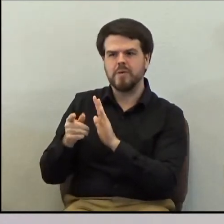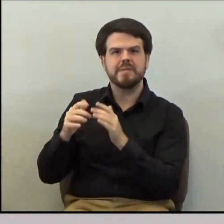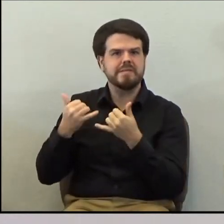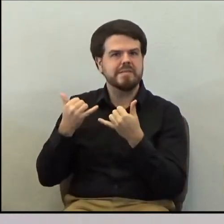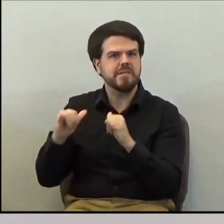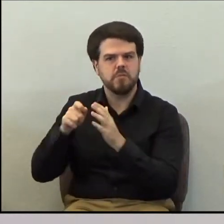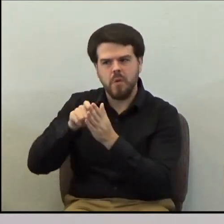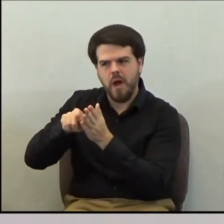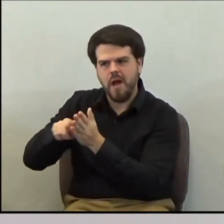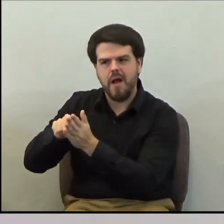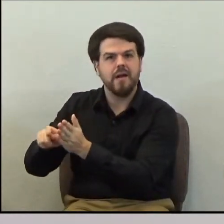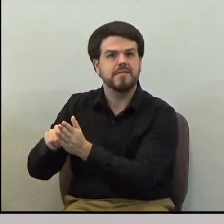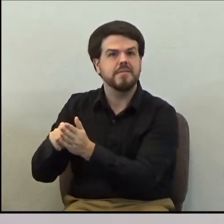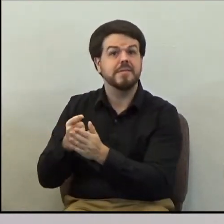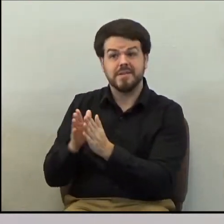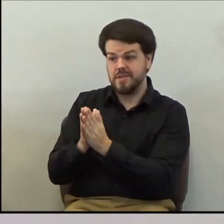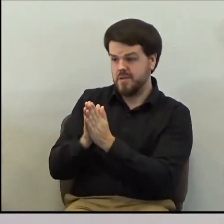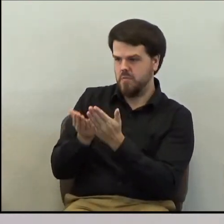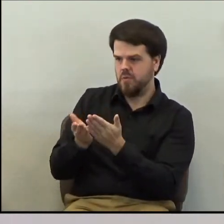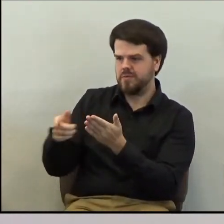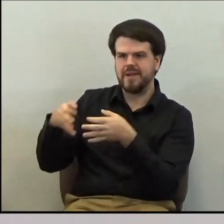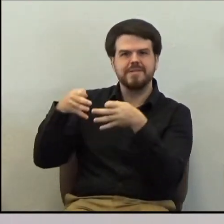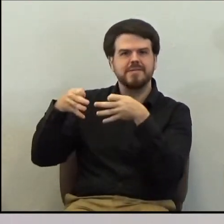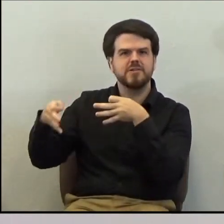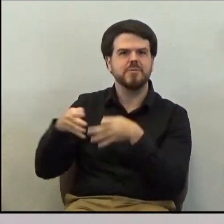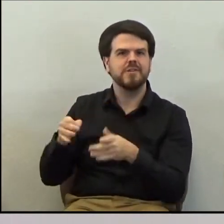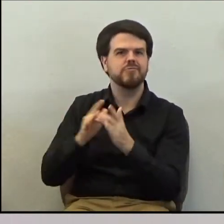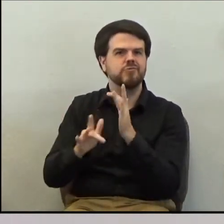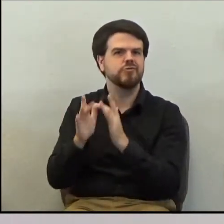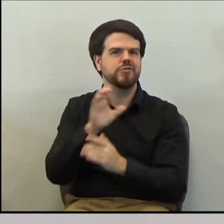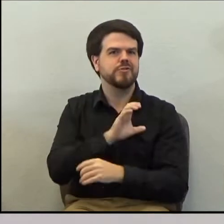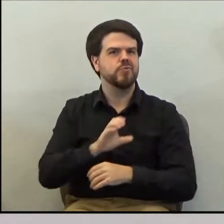The book that tells us all about Jesus Christ,